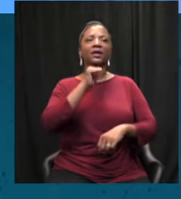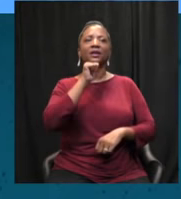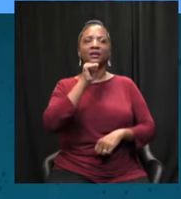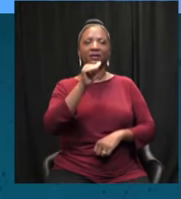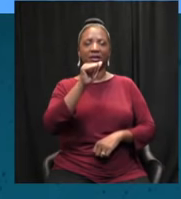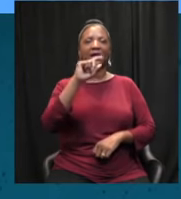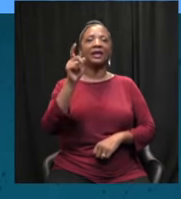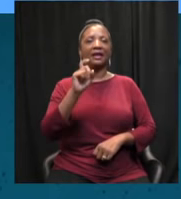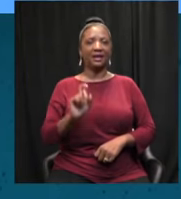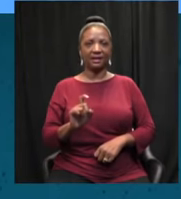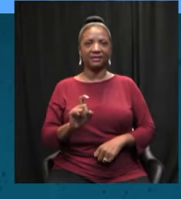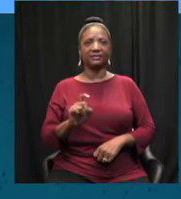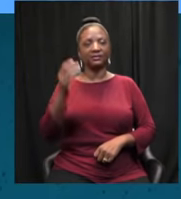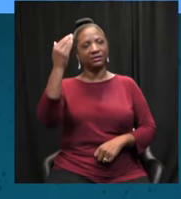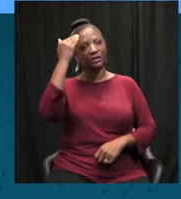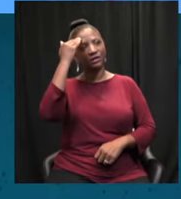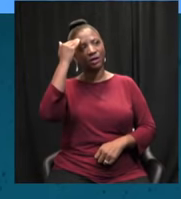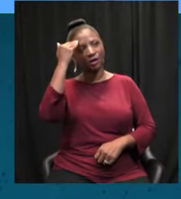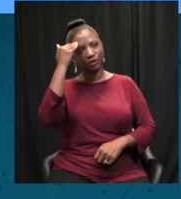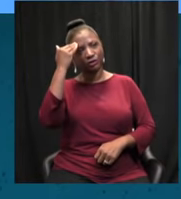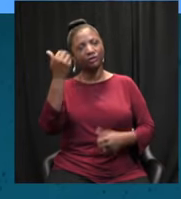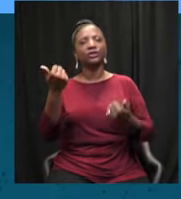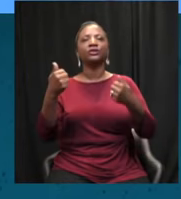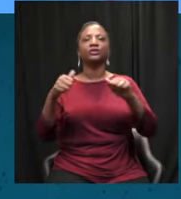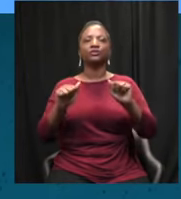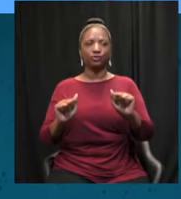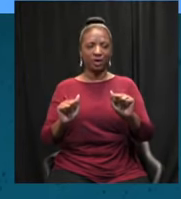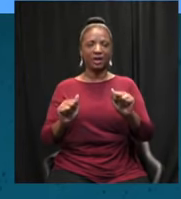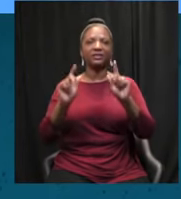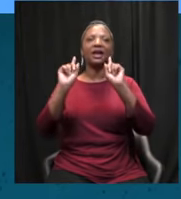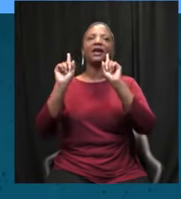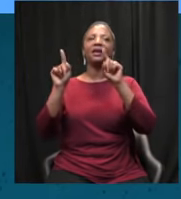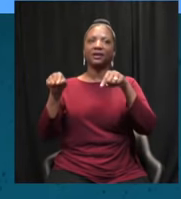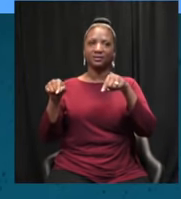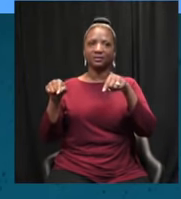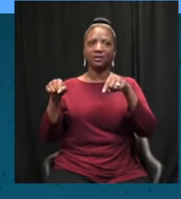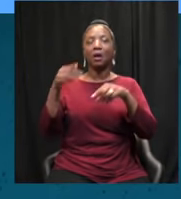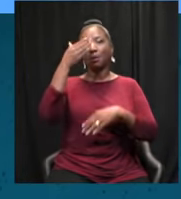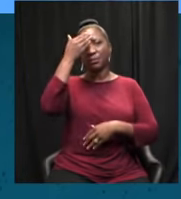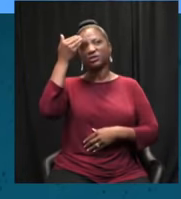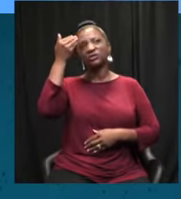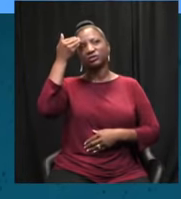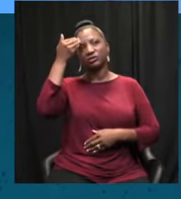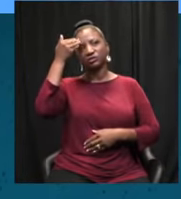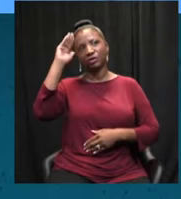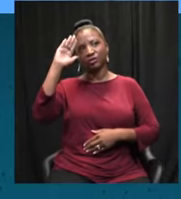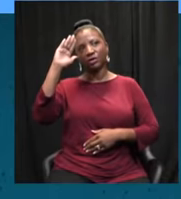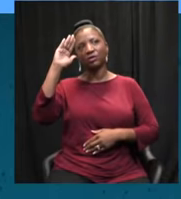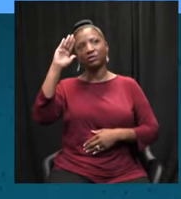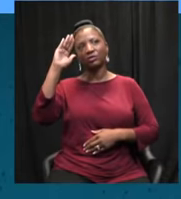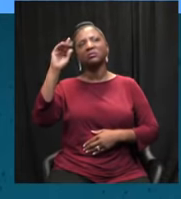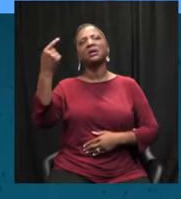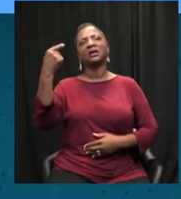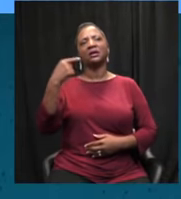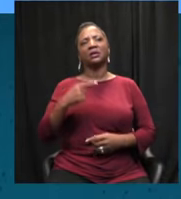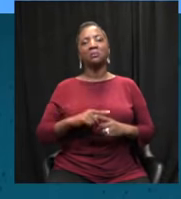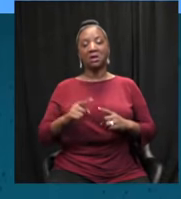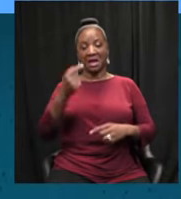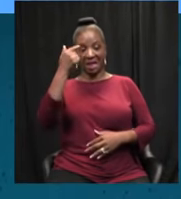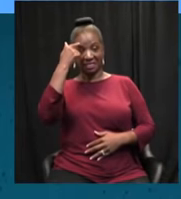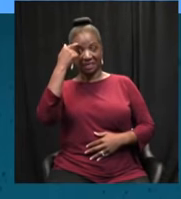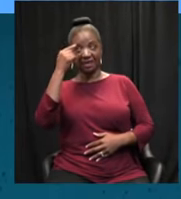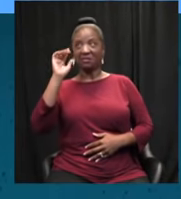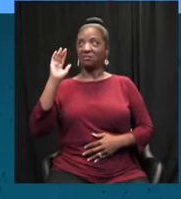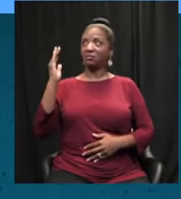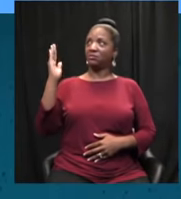know, when you're trying to answer a question and you don't really know, you say, you are Christ, Son of the living.